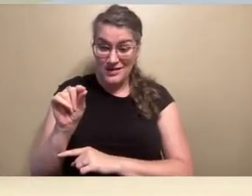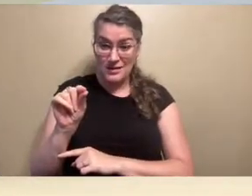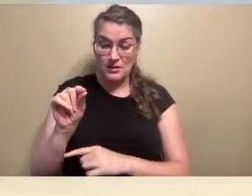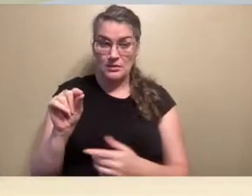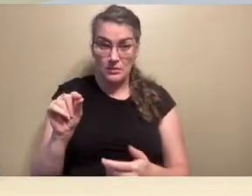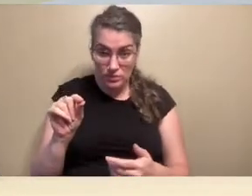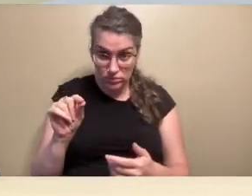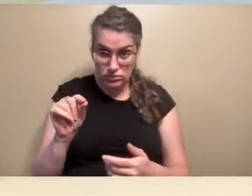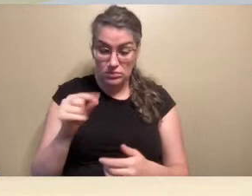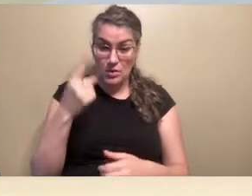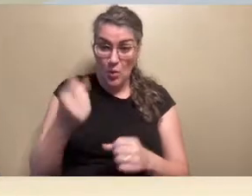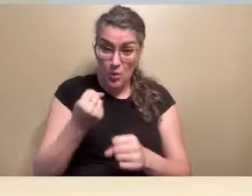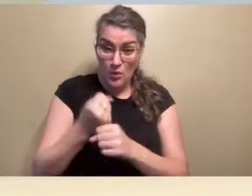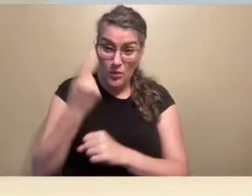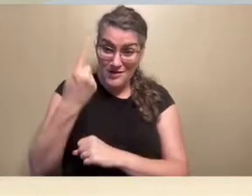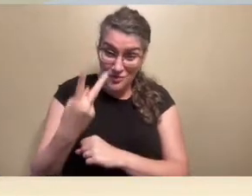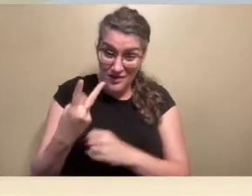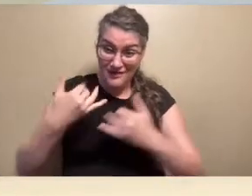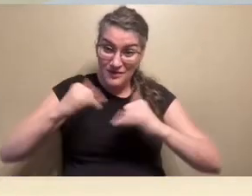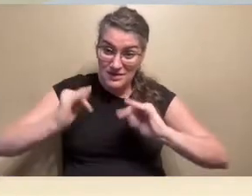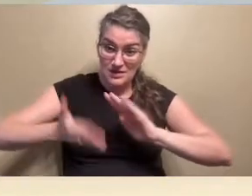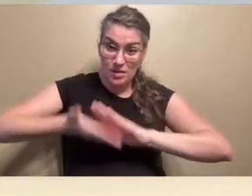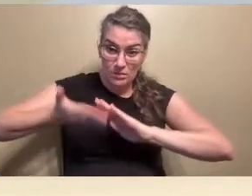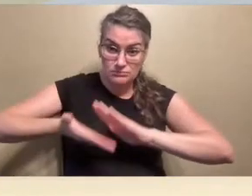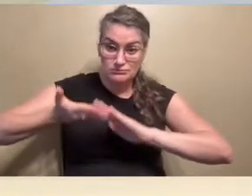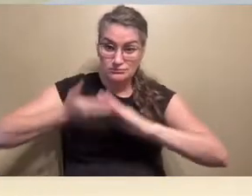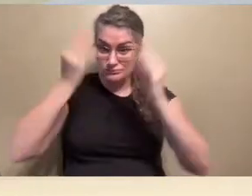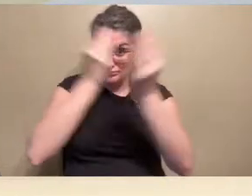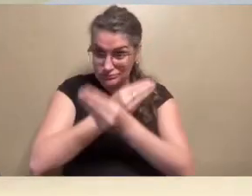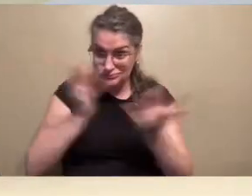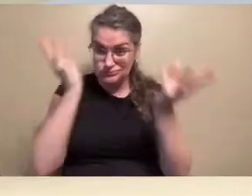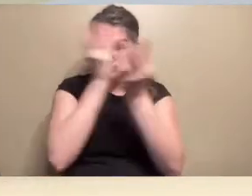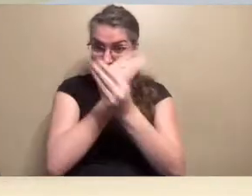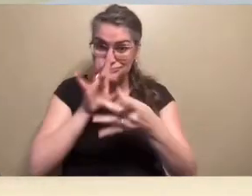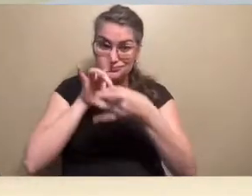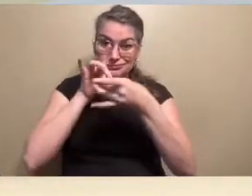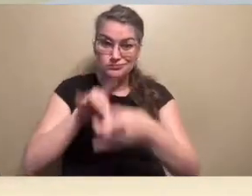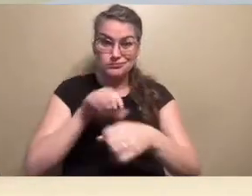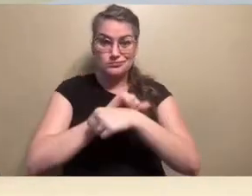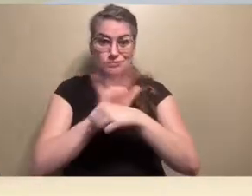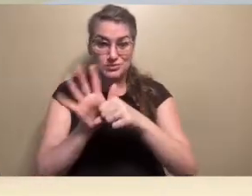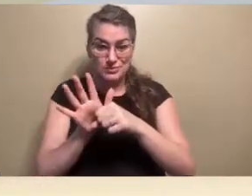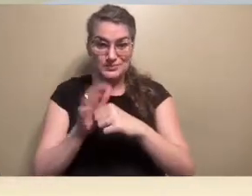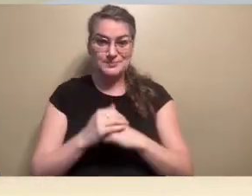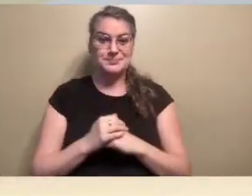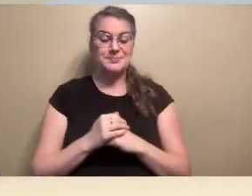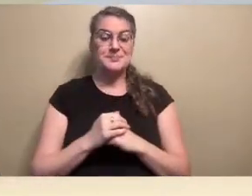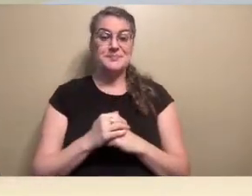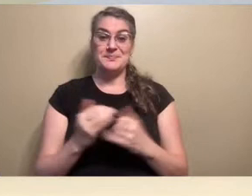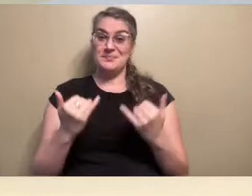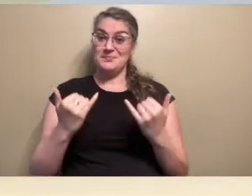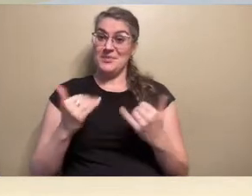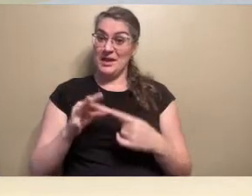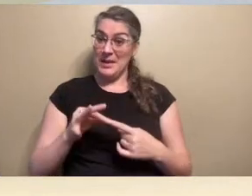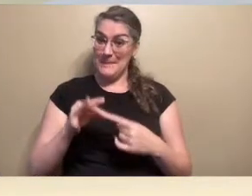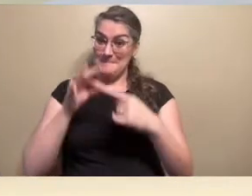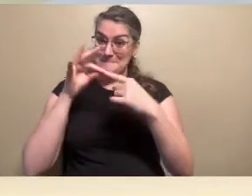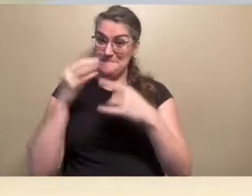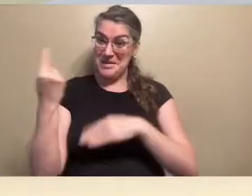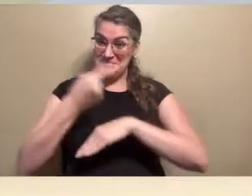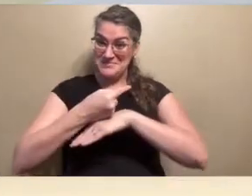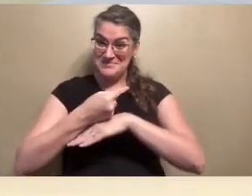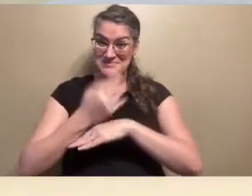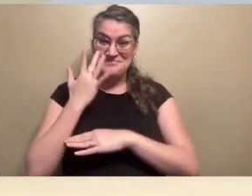still be meeting regularly to talk about COVID-19. And I think today is special in that we extend a special welcome